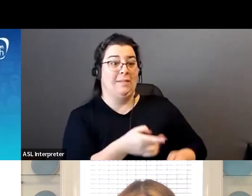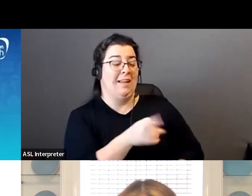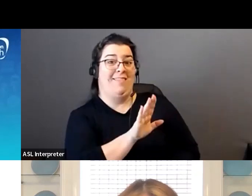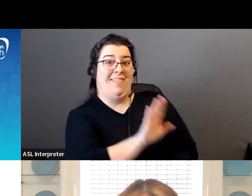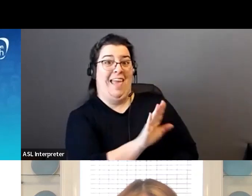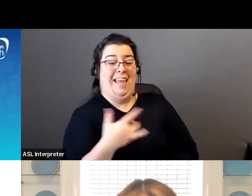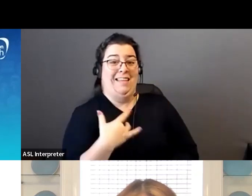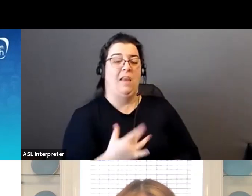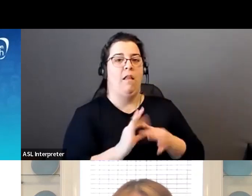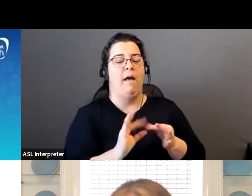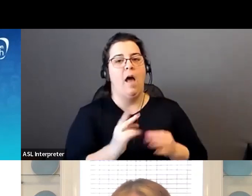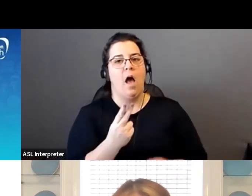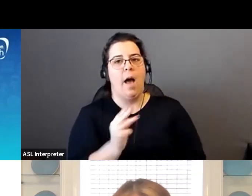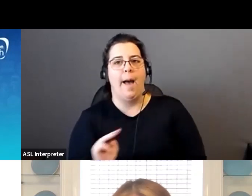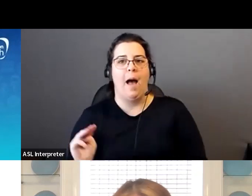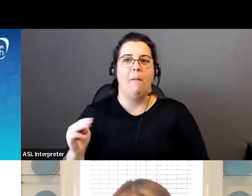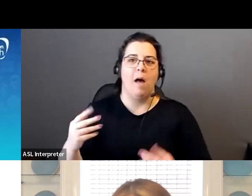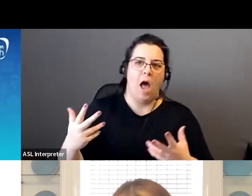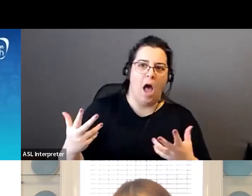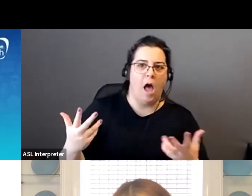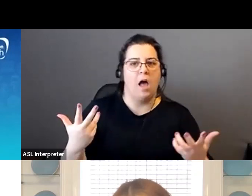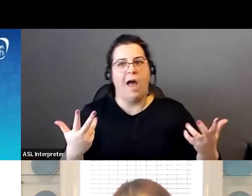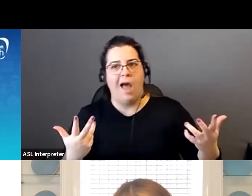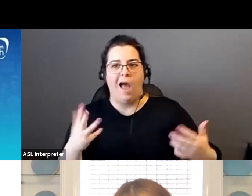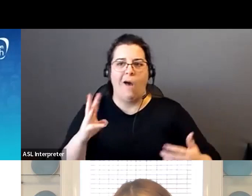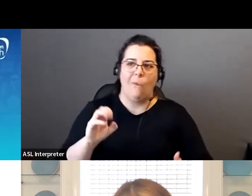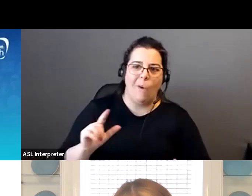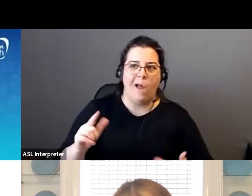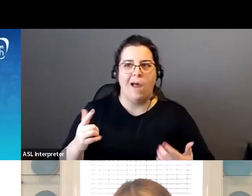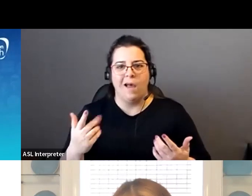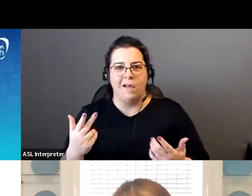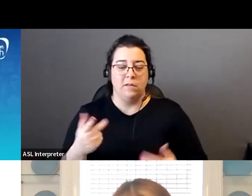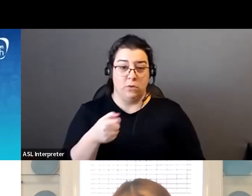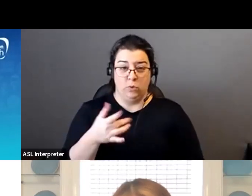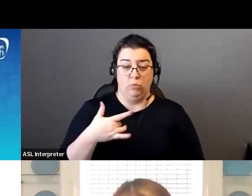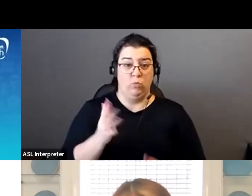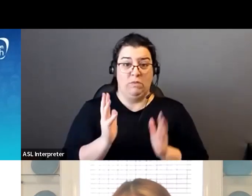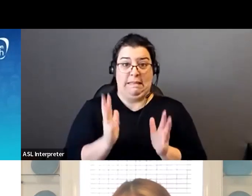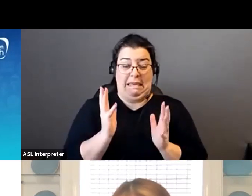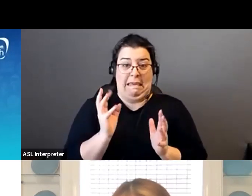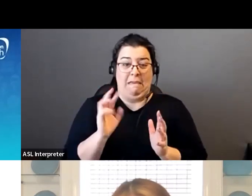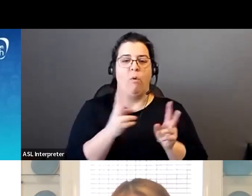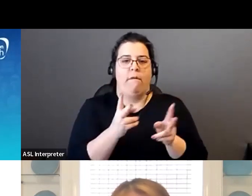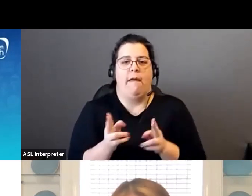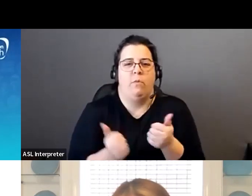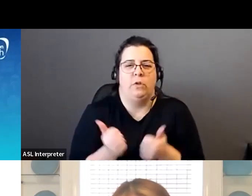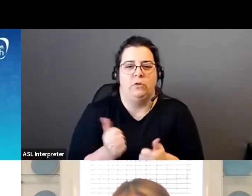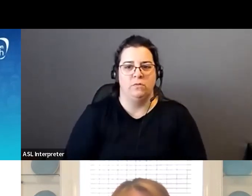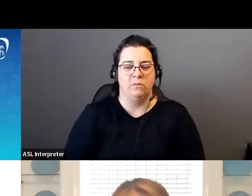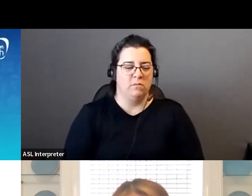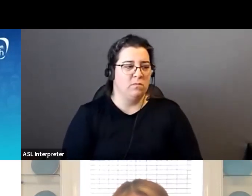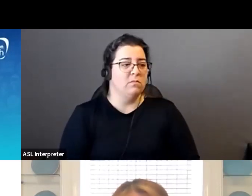you edit that or do you leave it to be absolutely natural? If it's part of the way they are, I leave